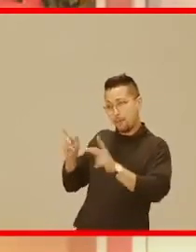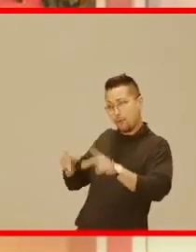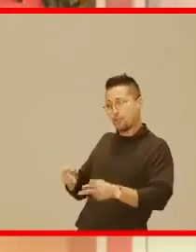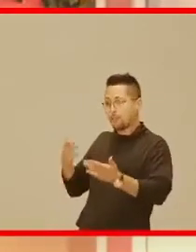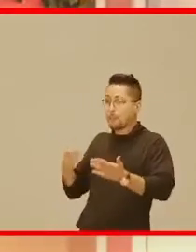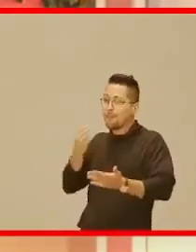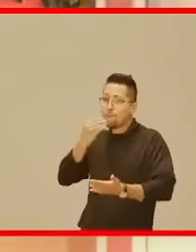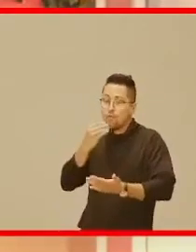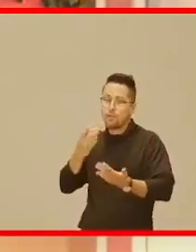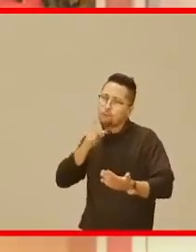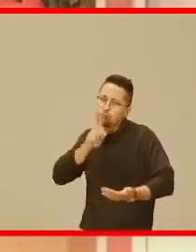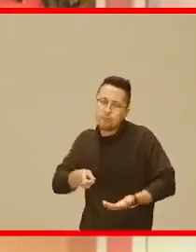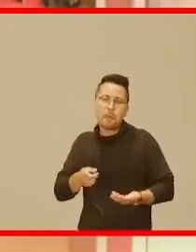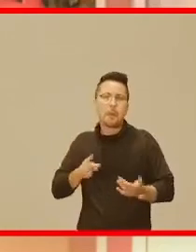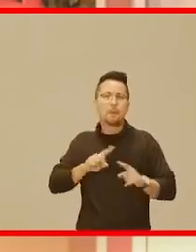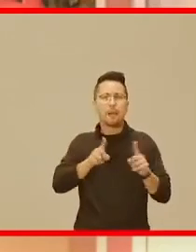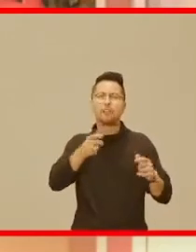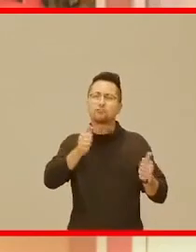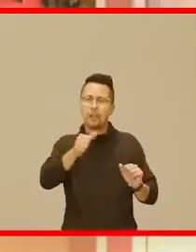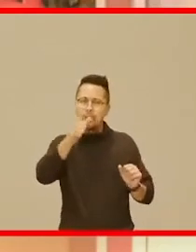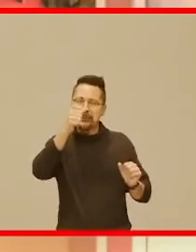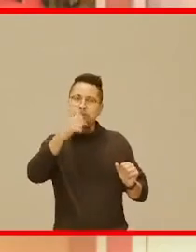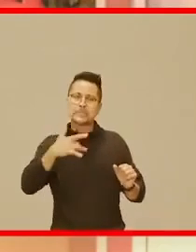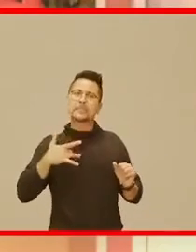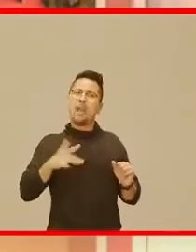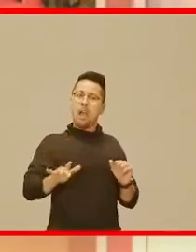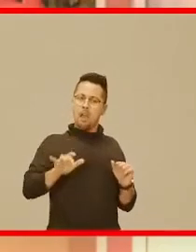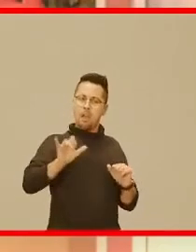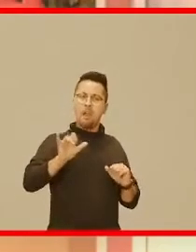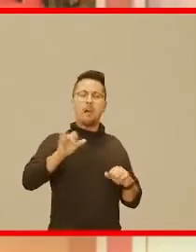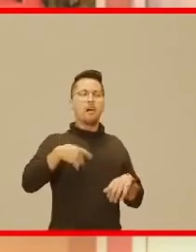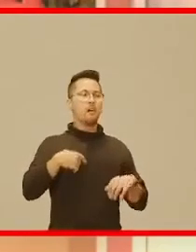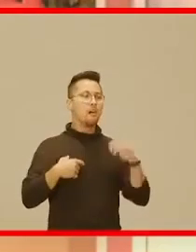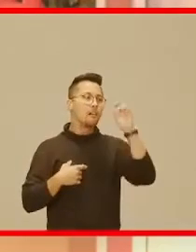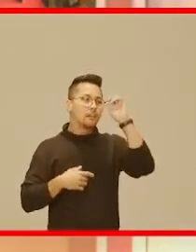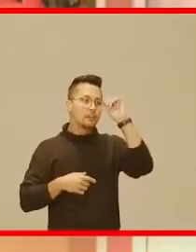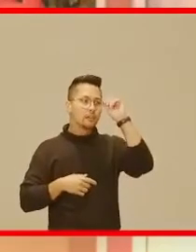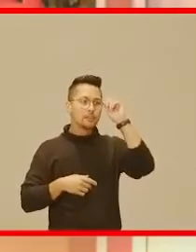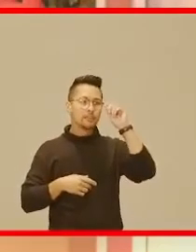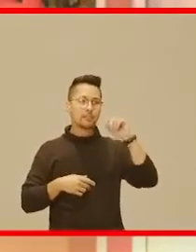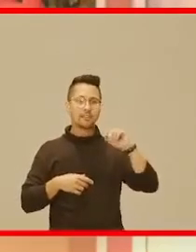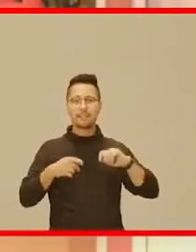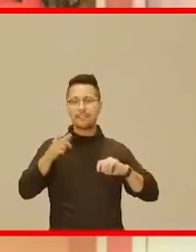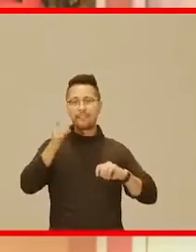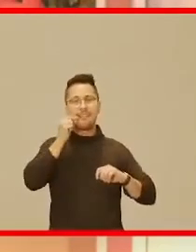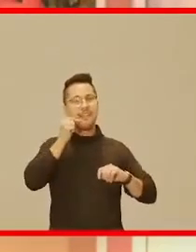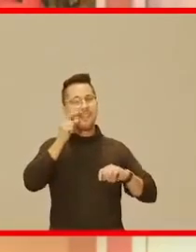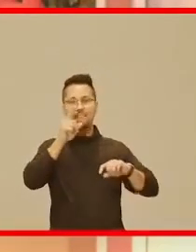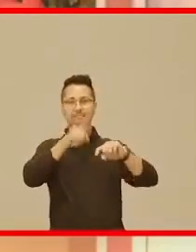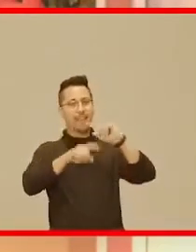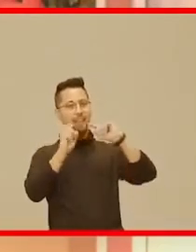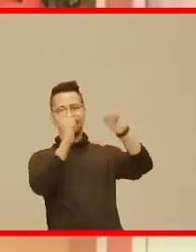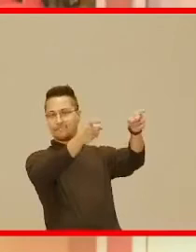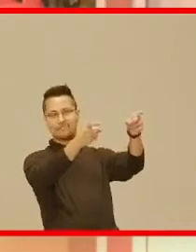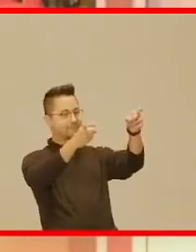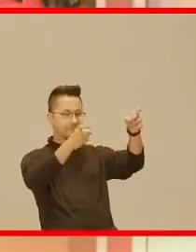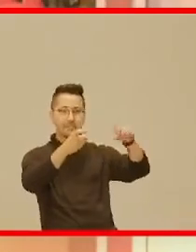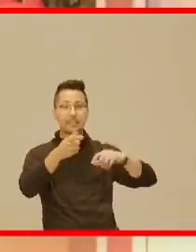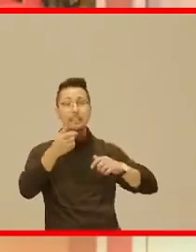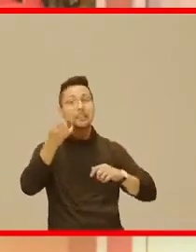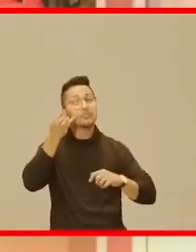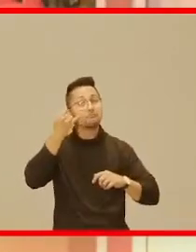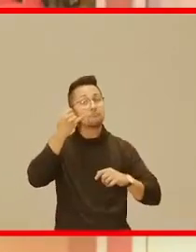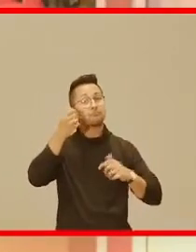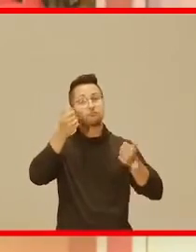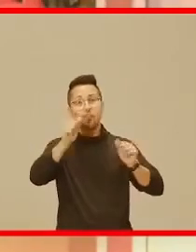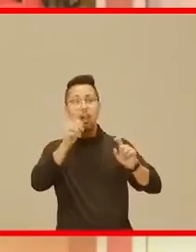but you just be very sensitive to that. I mean, you cannot give gifts to legislators if you are attempting to influence. You